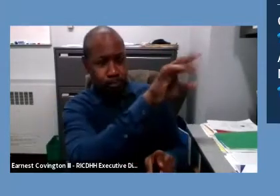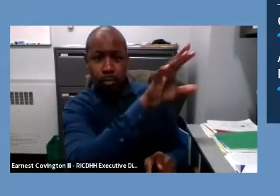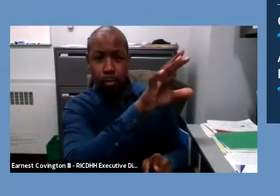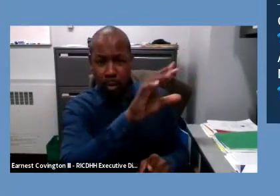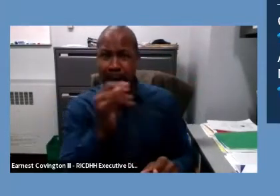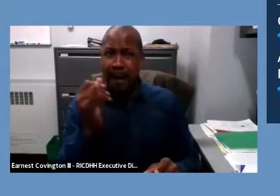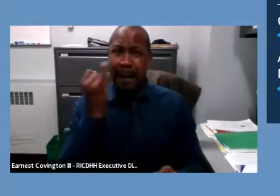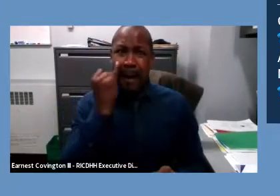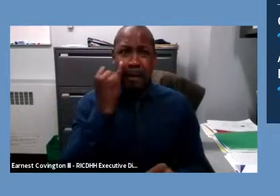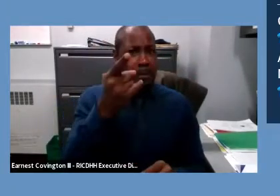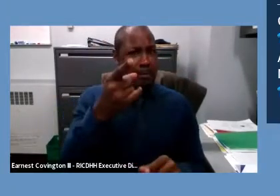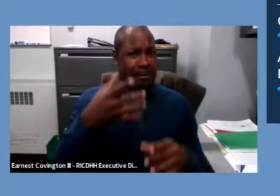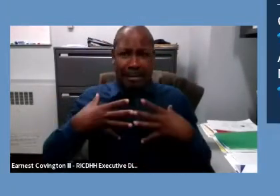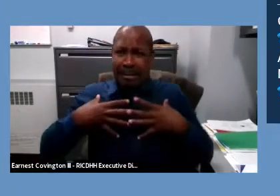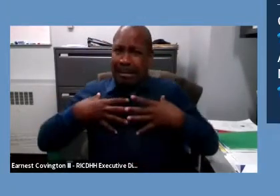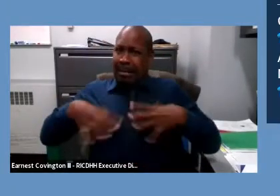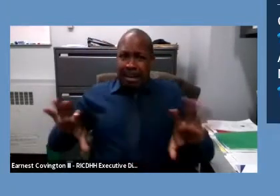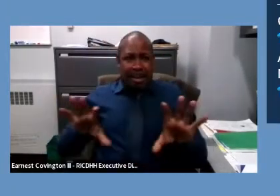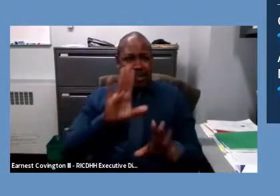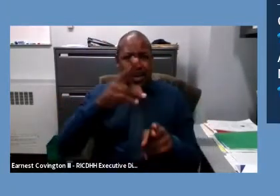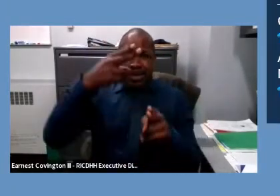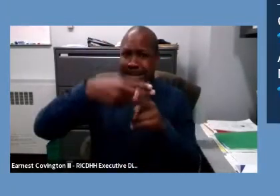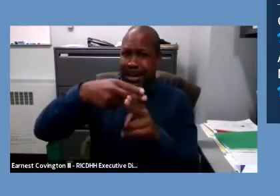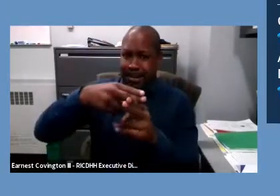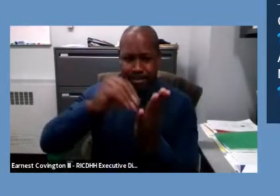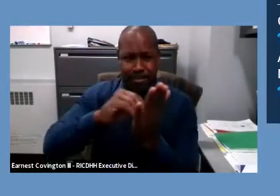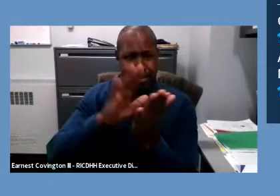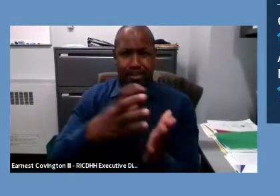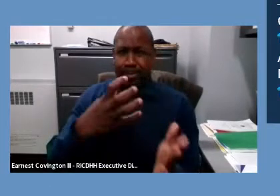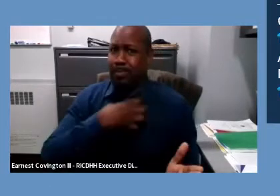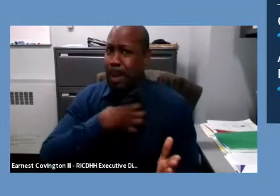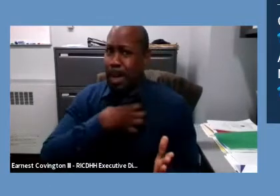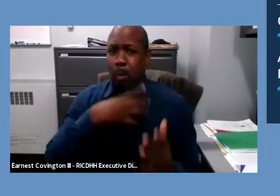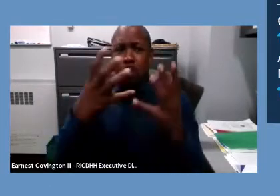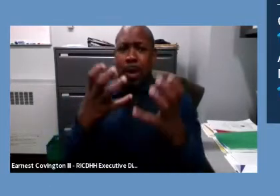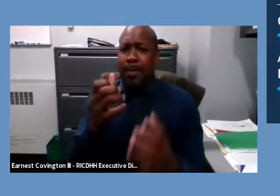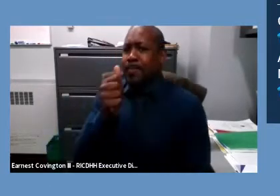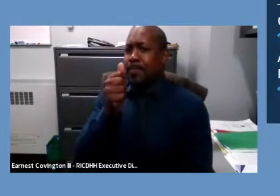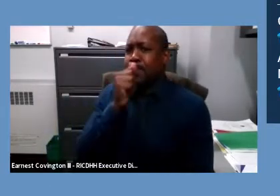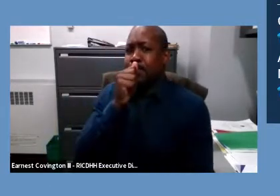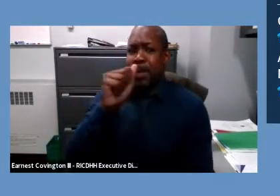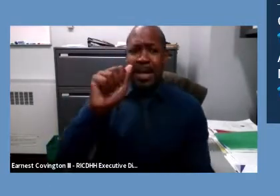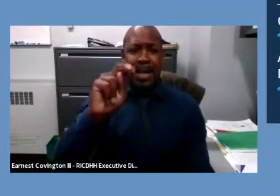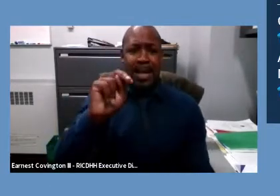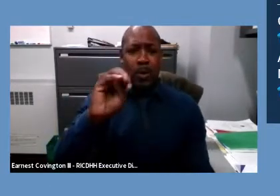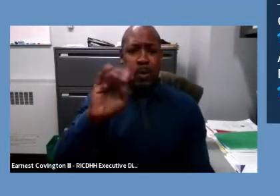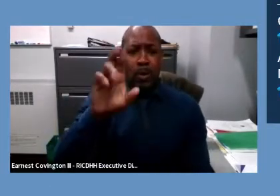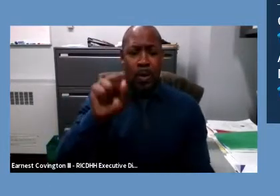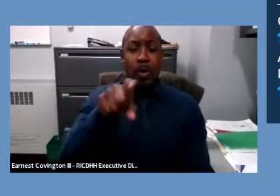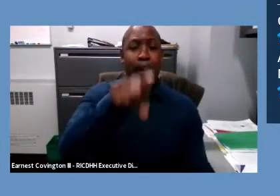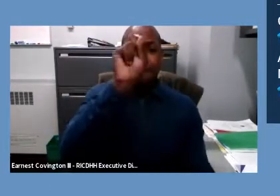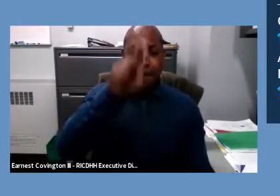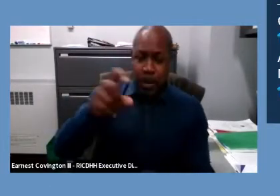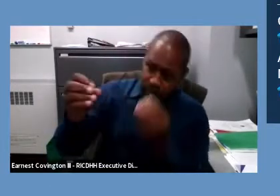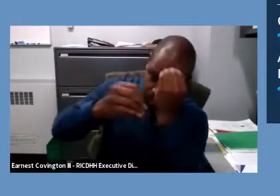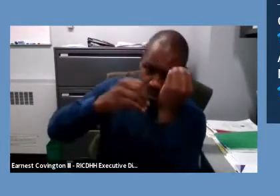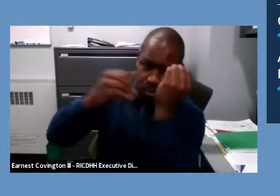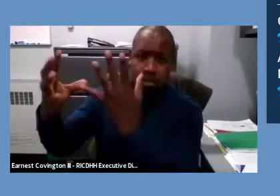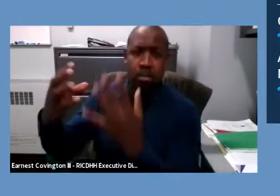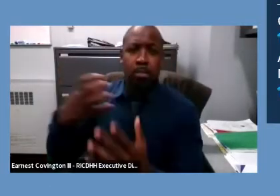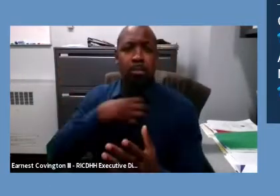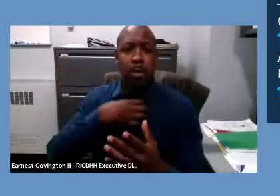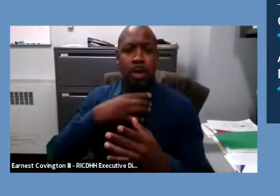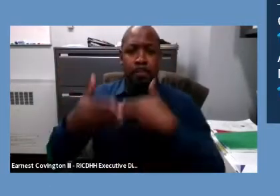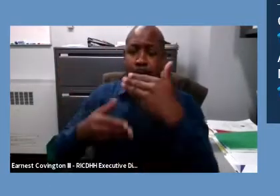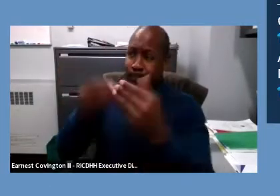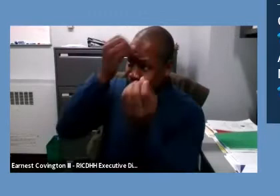and they will tell them your name. If you do not want your name included in the investigation, you need